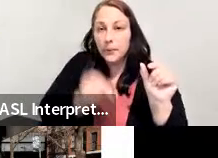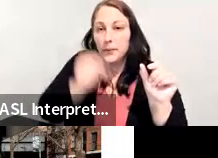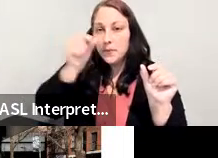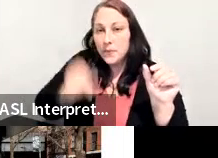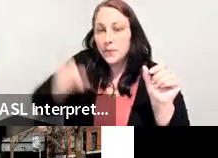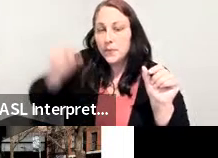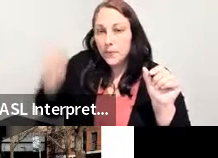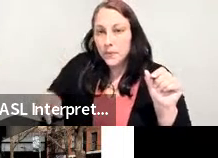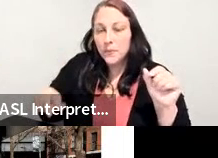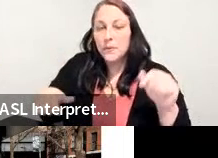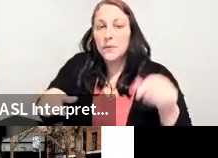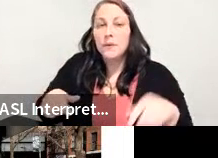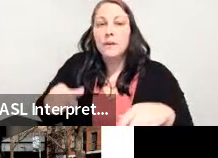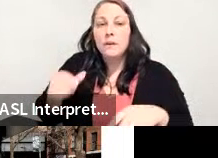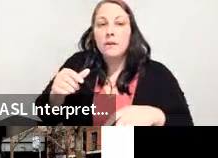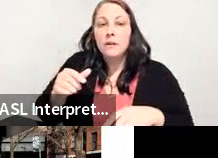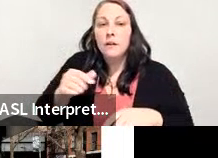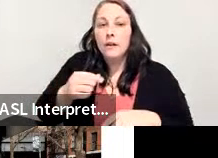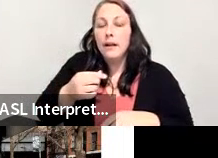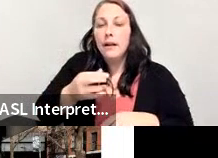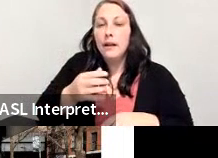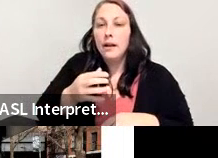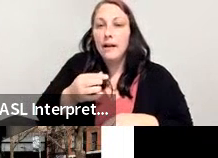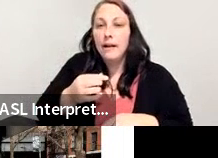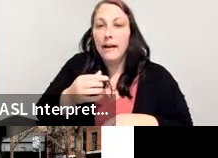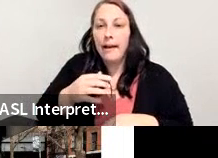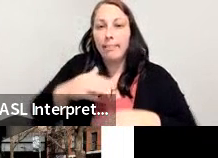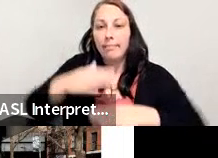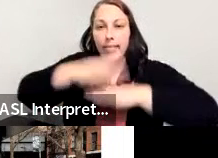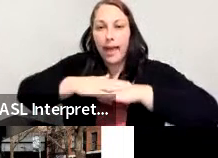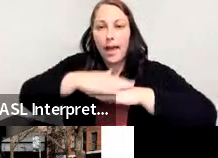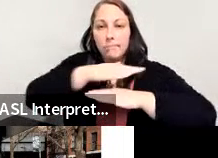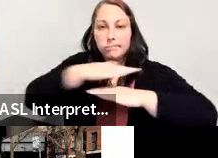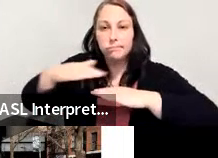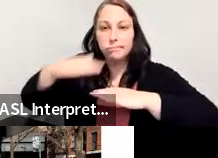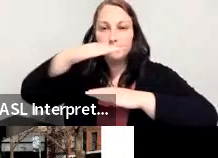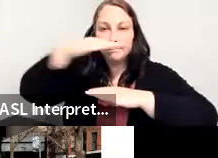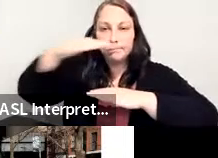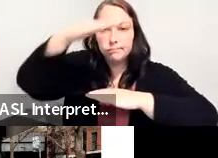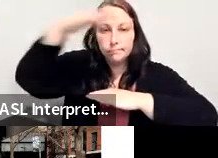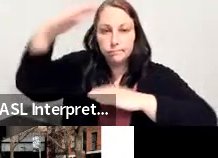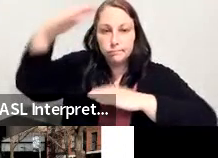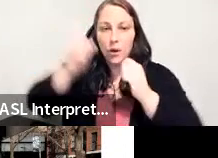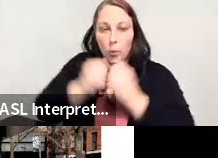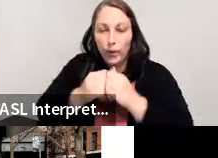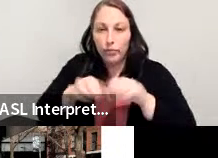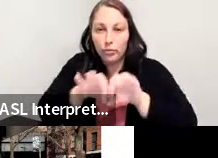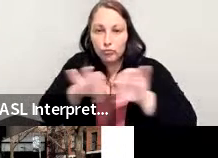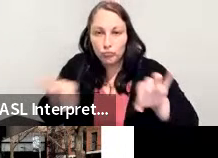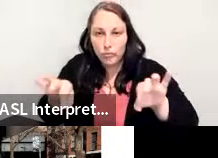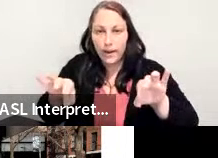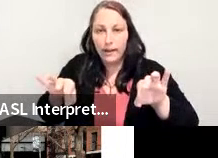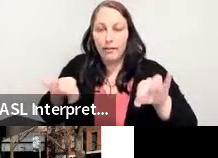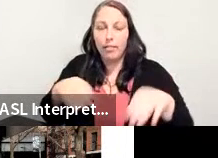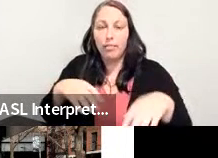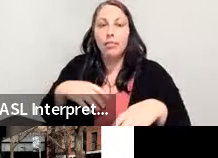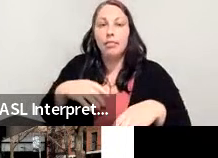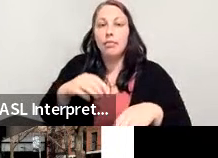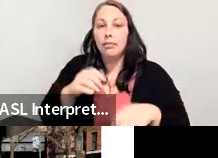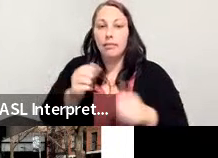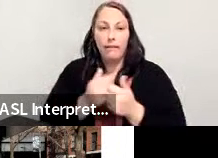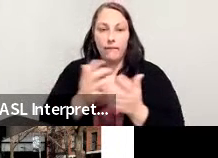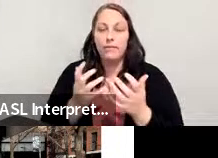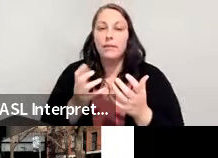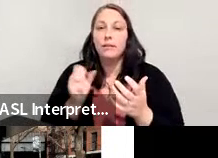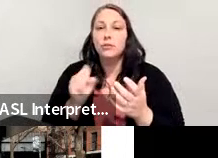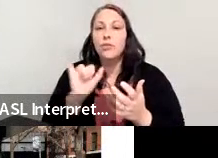verticality of the columns, and then the horizontality of the slab and the railings and the setback windows with the balconies